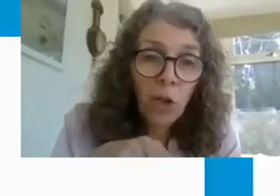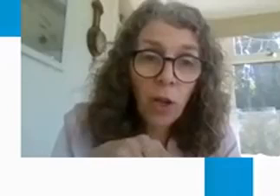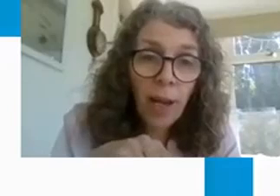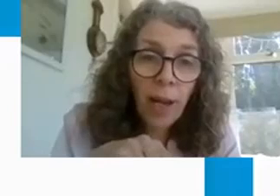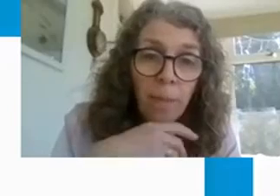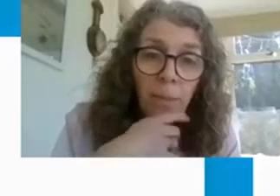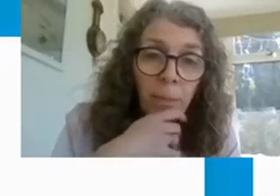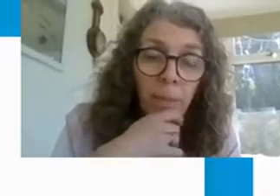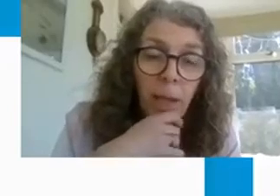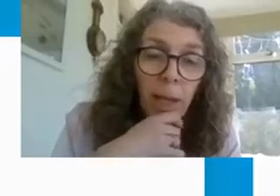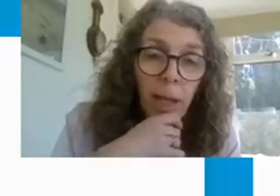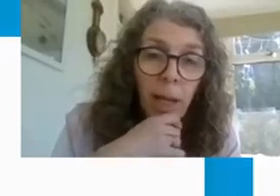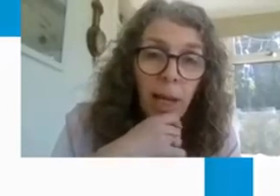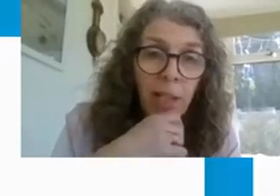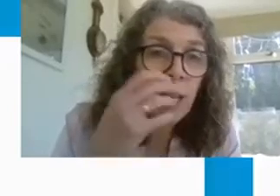which